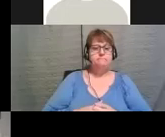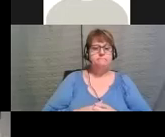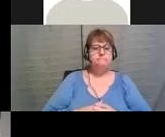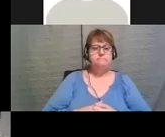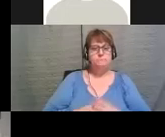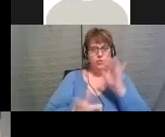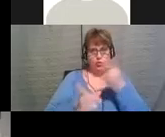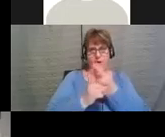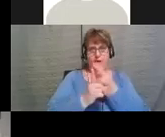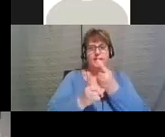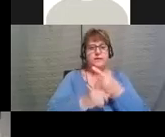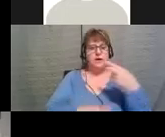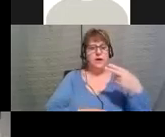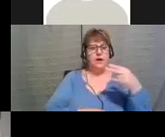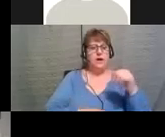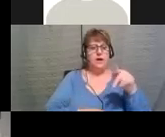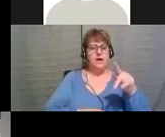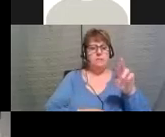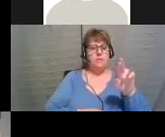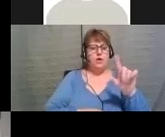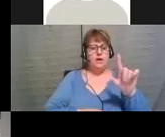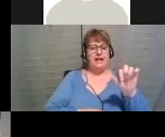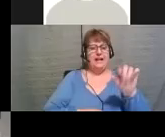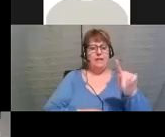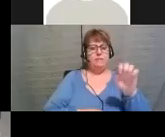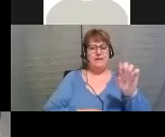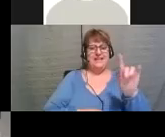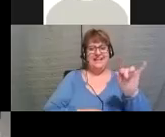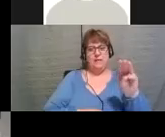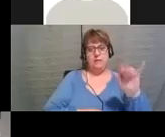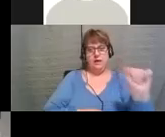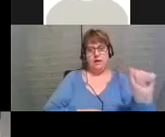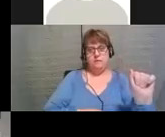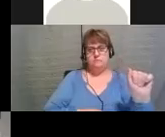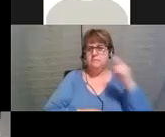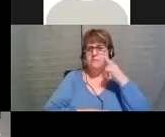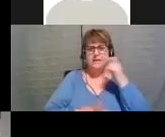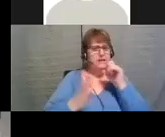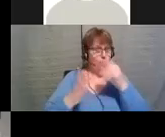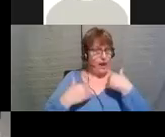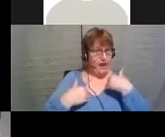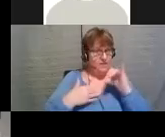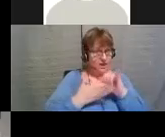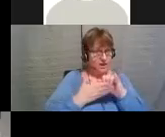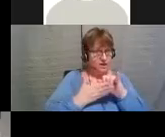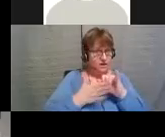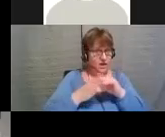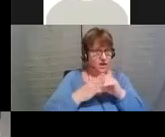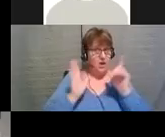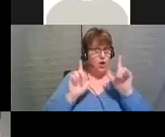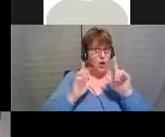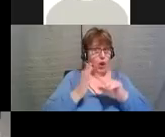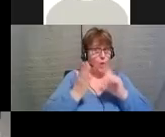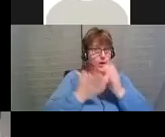And you are correct. It is hyperlipidemia. Now, is it because they don't have hyperlipidemia in low-income countries?